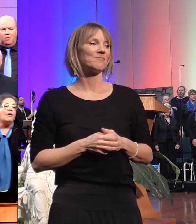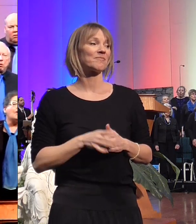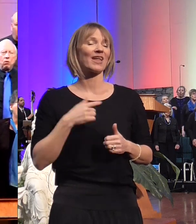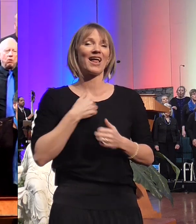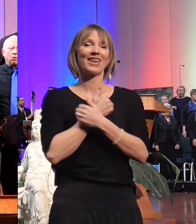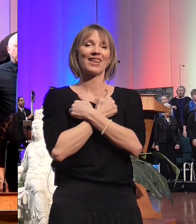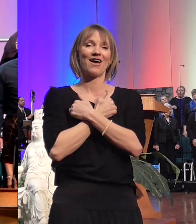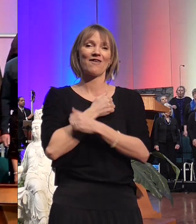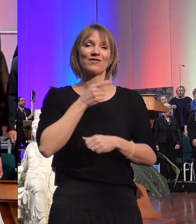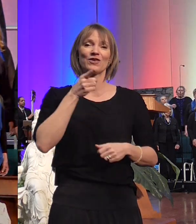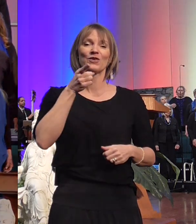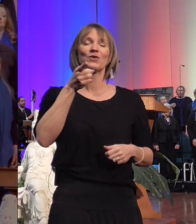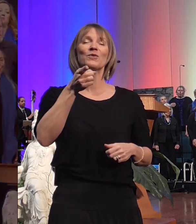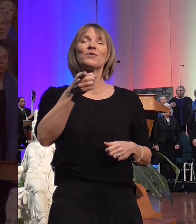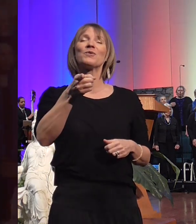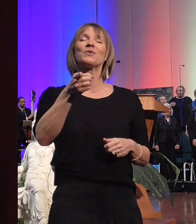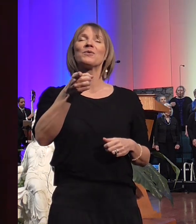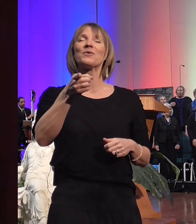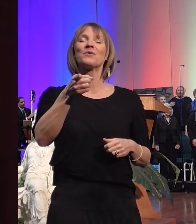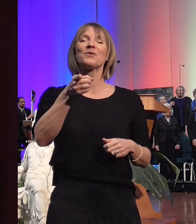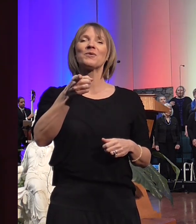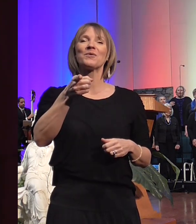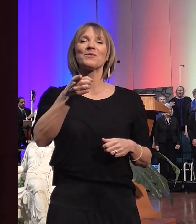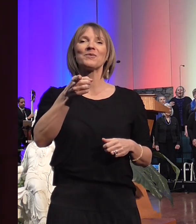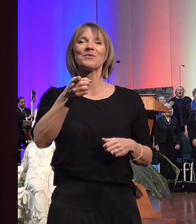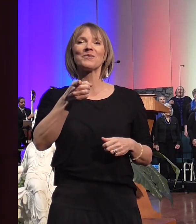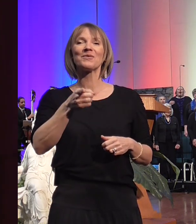I love you, I love you.